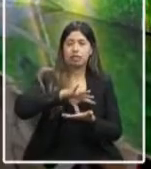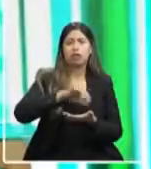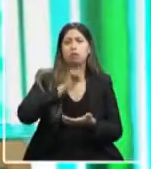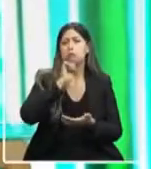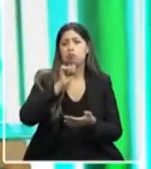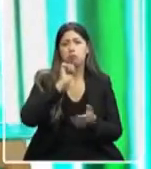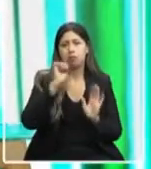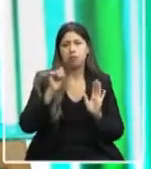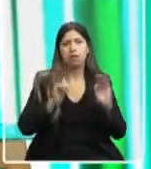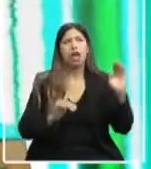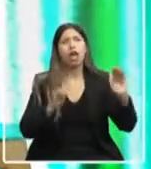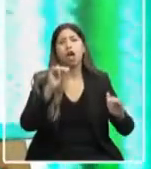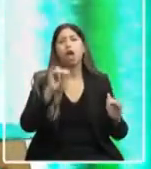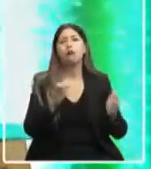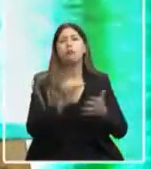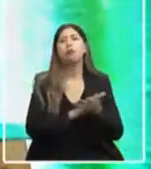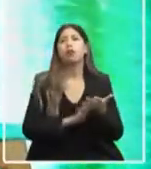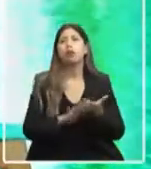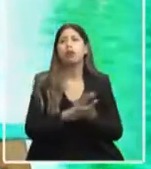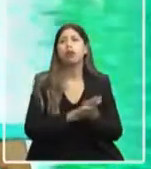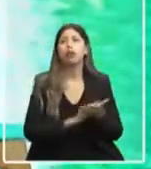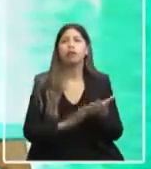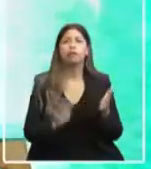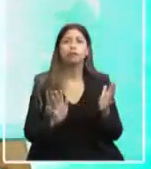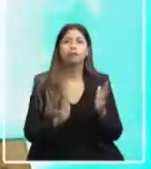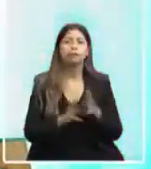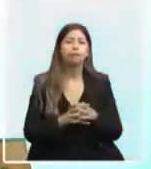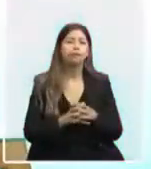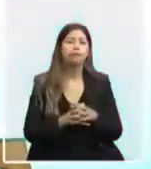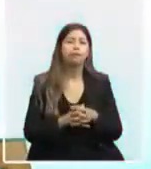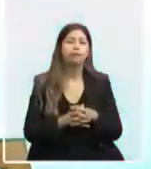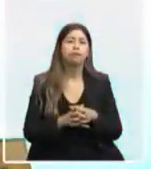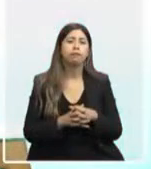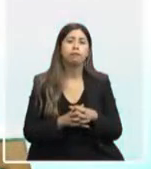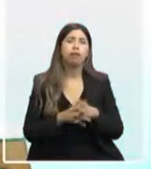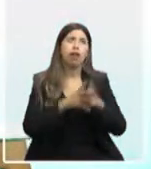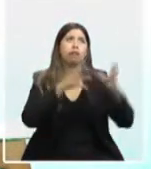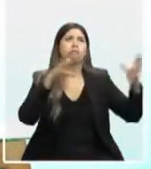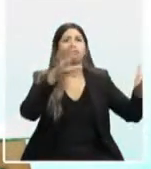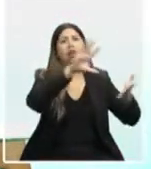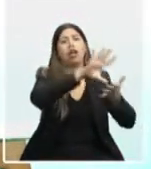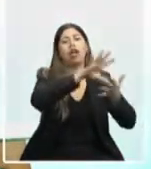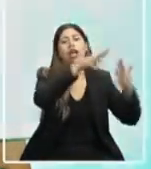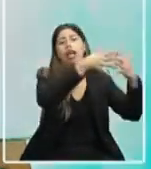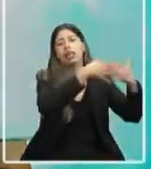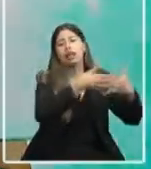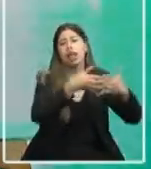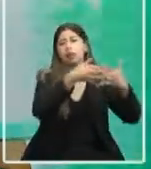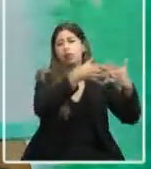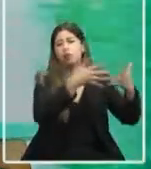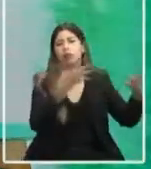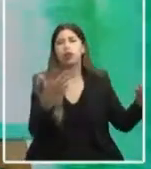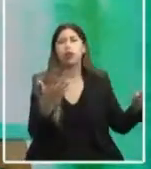don't know, the biggest, no? United States, or including the United